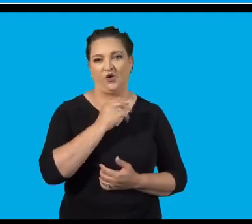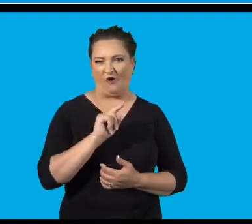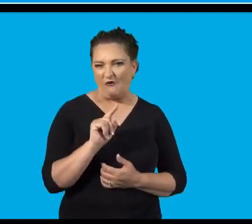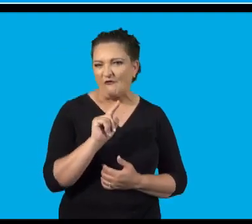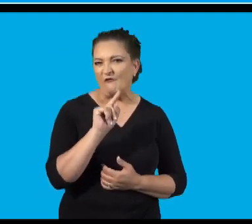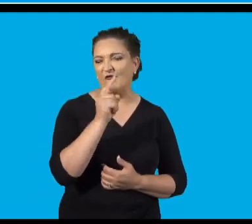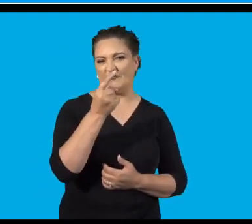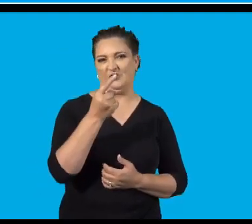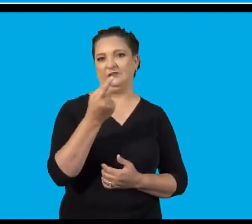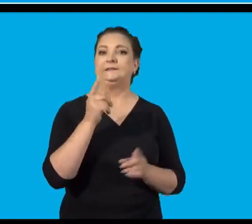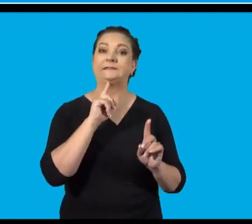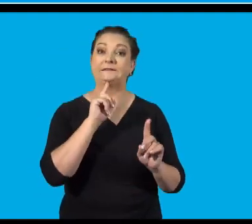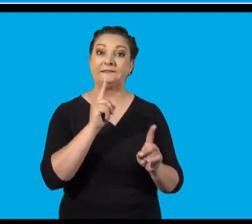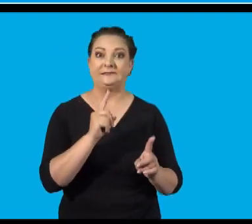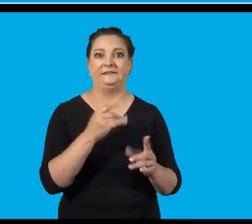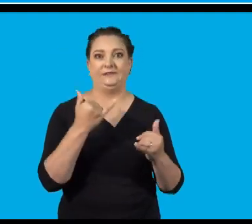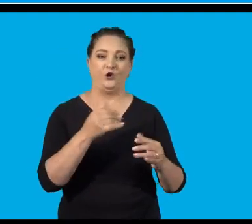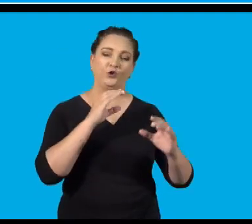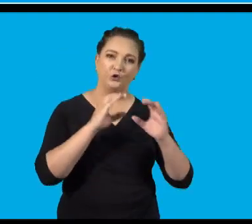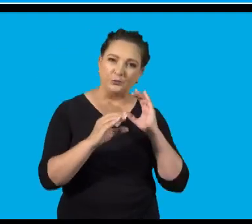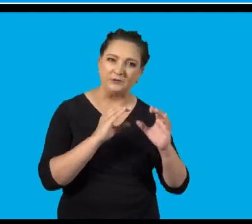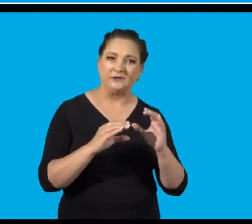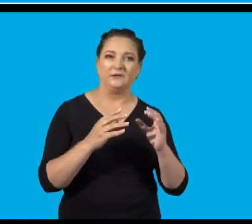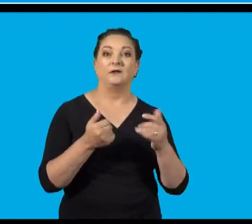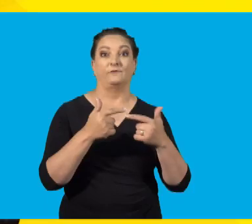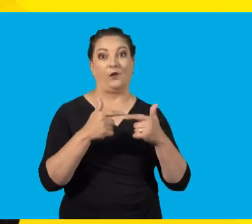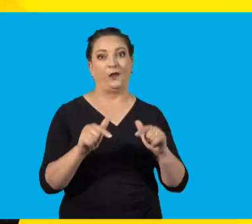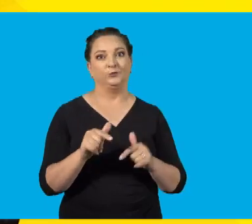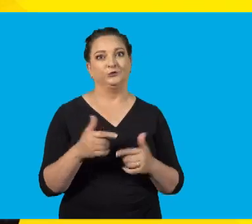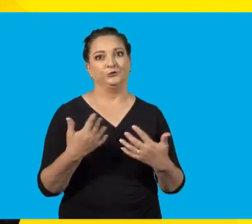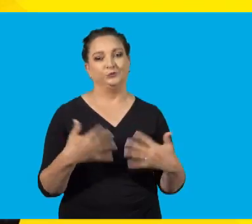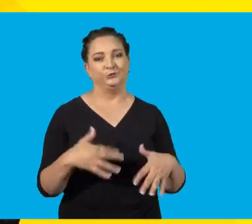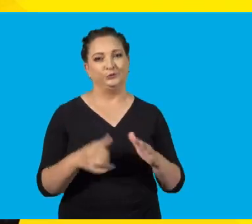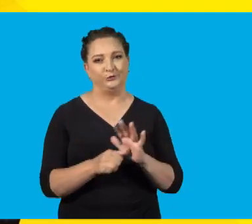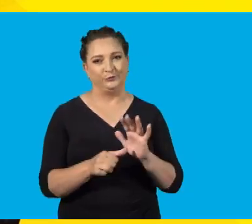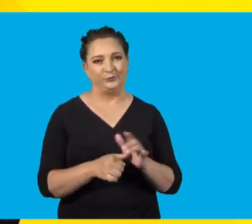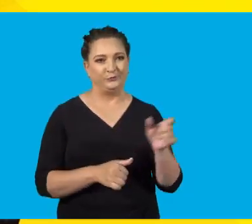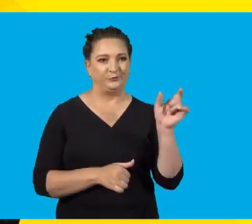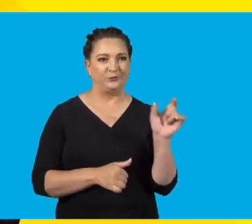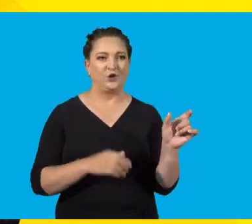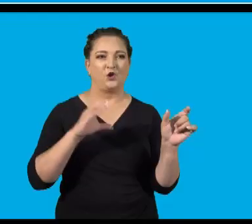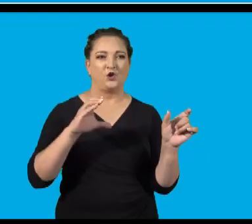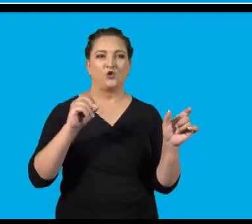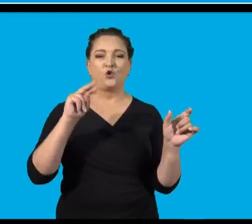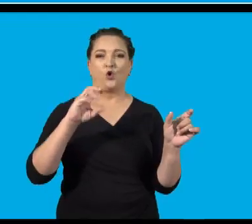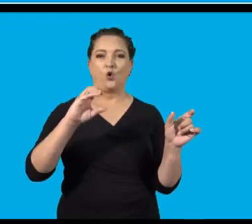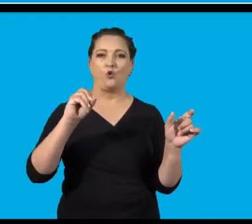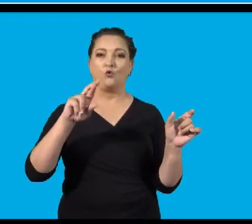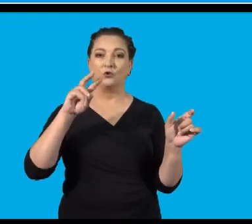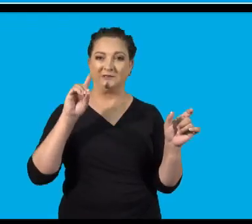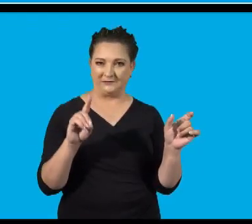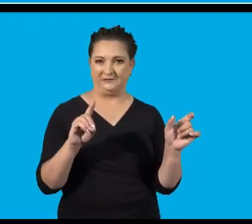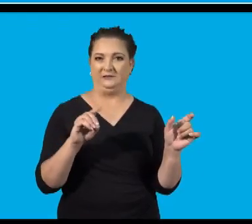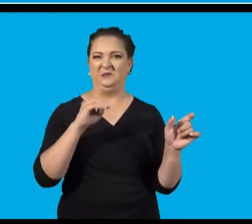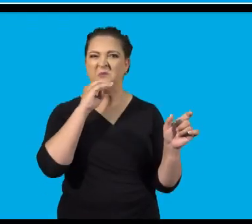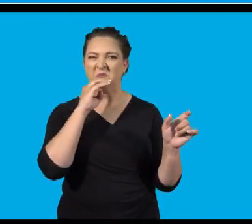is one of the first little aspects that teachers were trying to communicate, especially in language, okay? Then concord is the